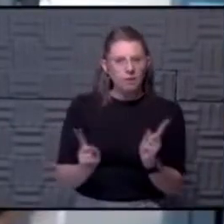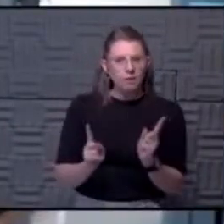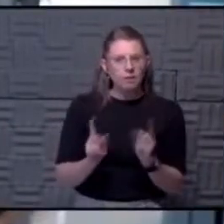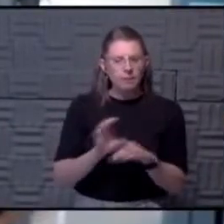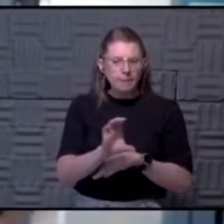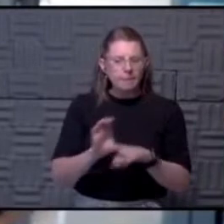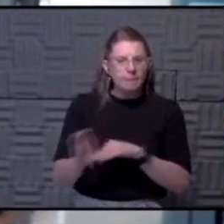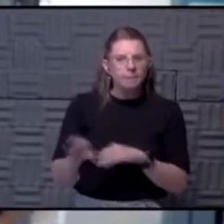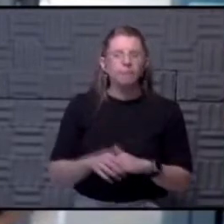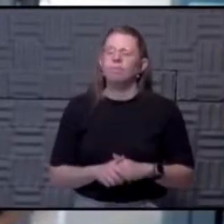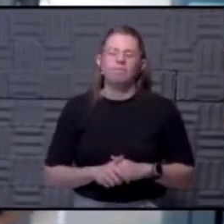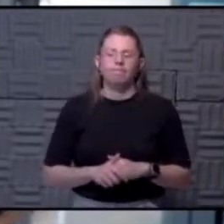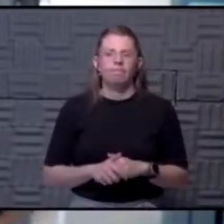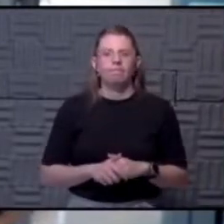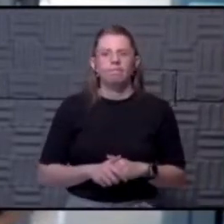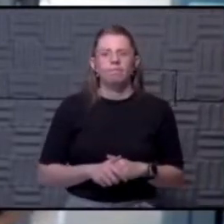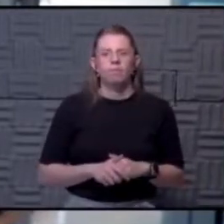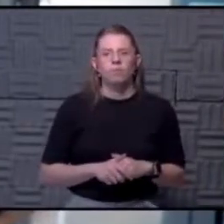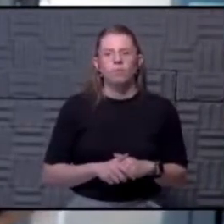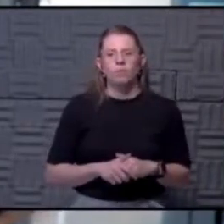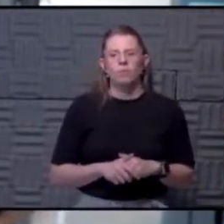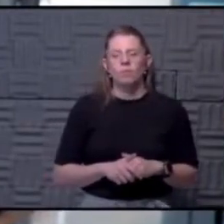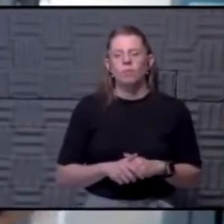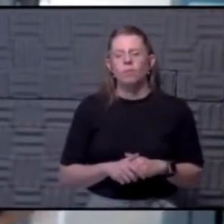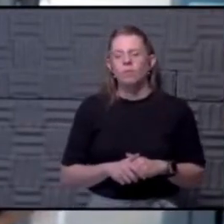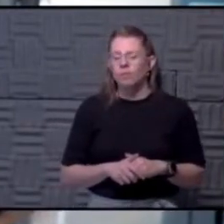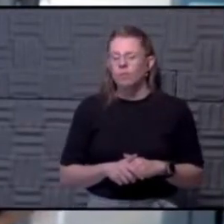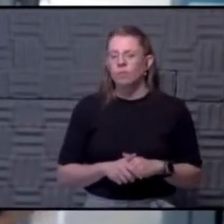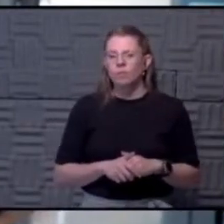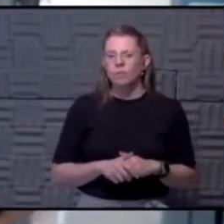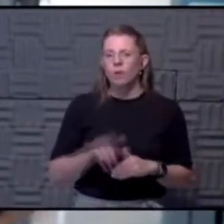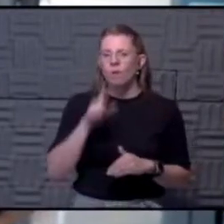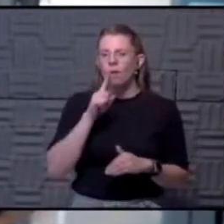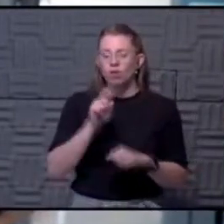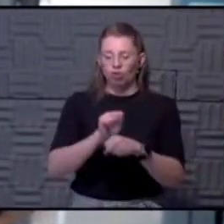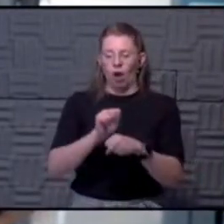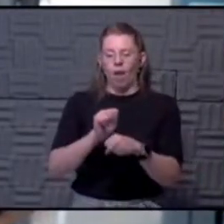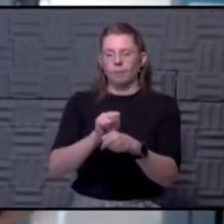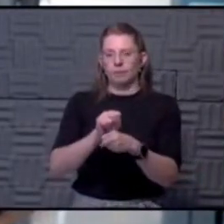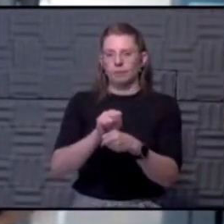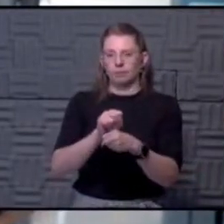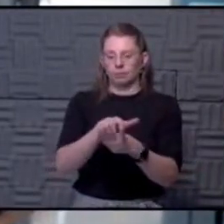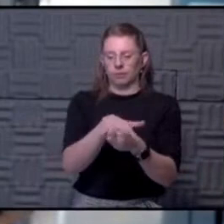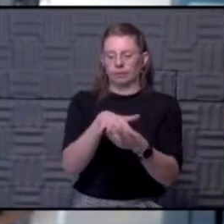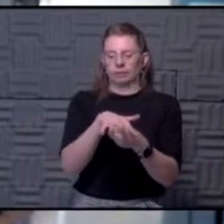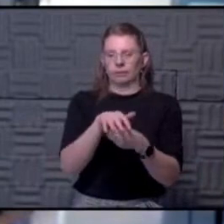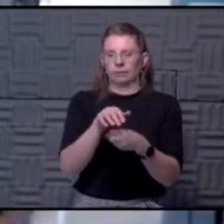Not so much. We'd see it by job sector. For whatever reason,